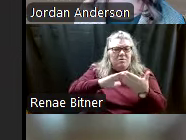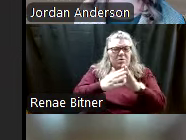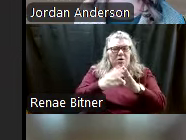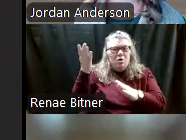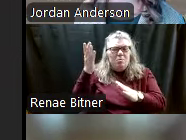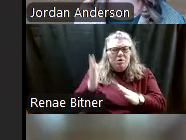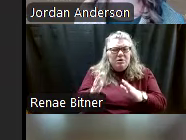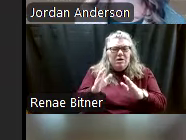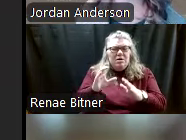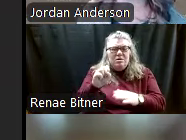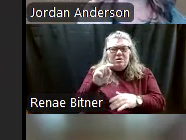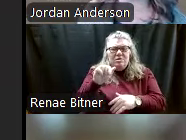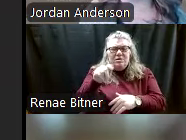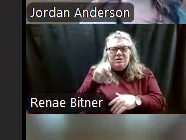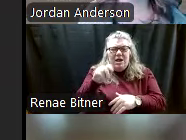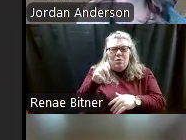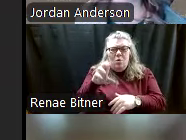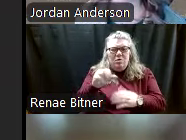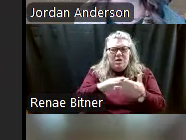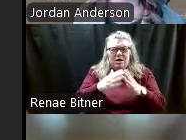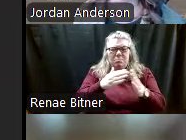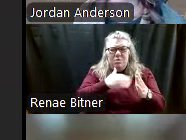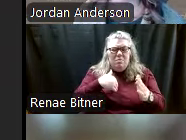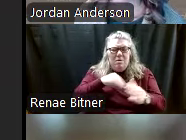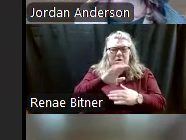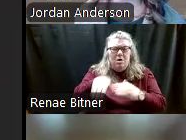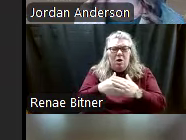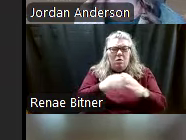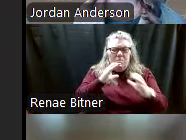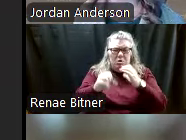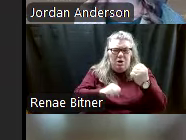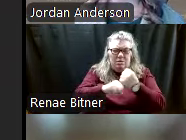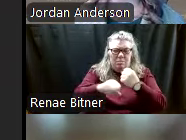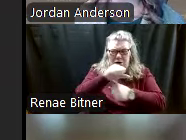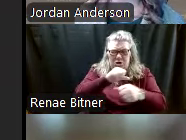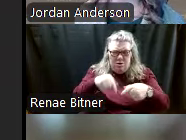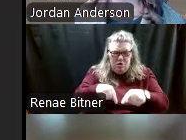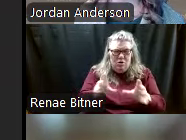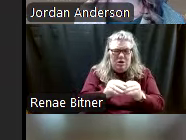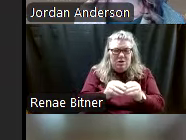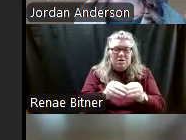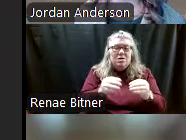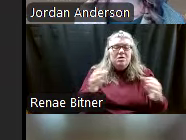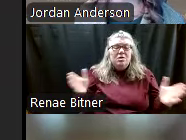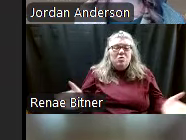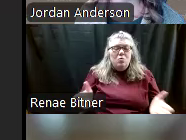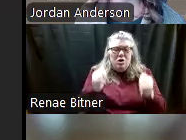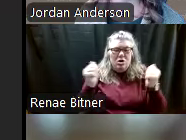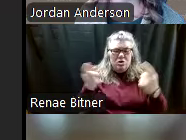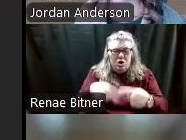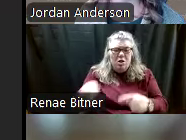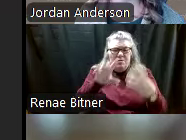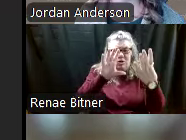stakeholders, and community members all communicate and support each other during a session. We encourage everyone to turn on your camera throughout